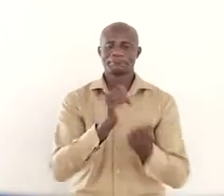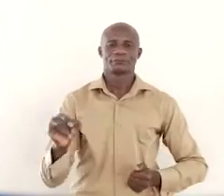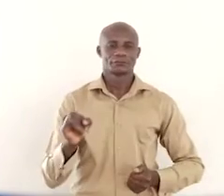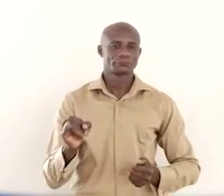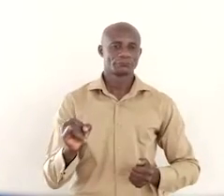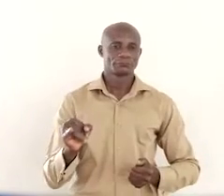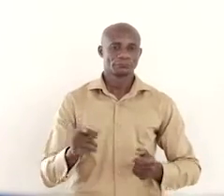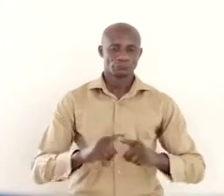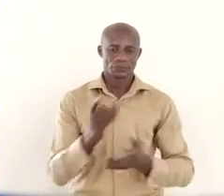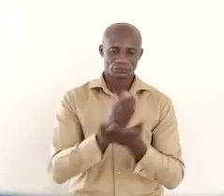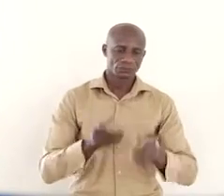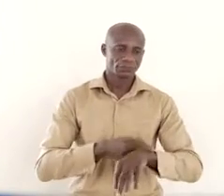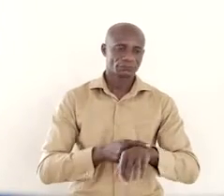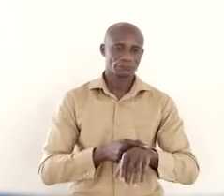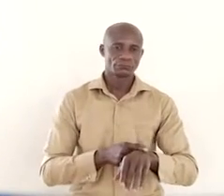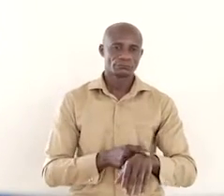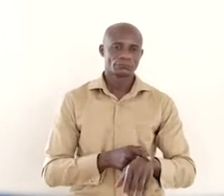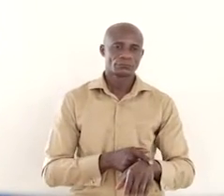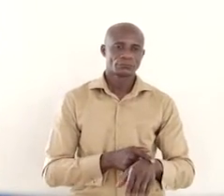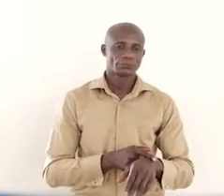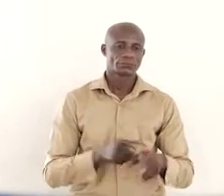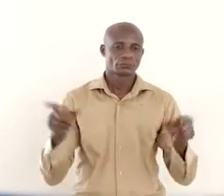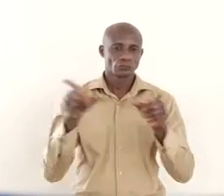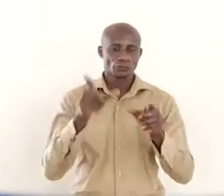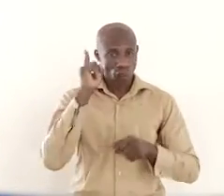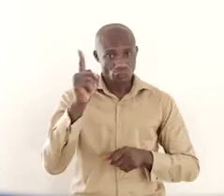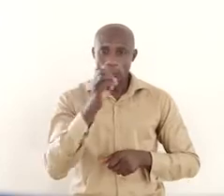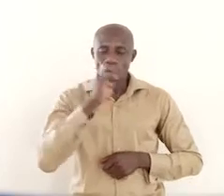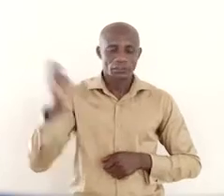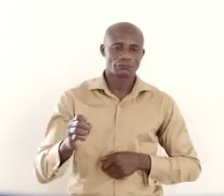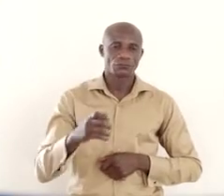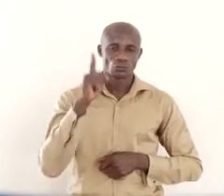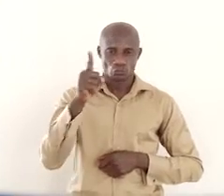fighting. But sometimes there is one devil and there is one angel.